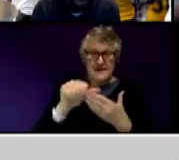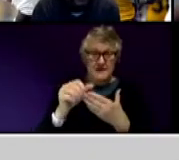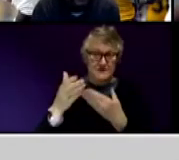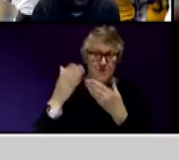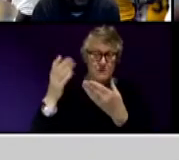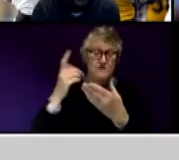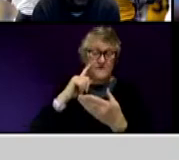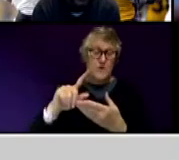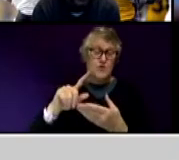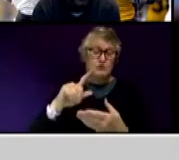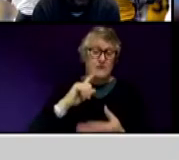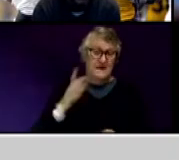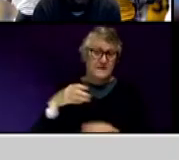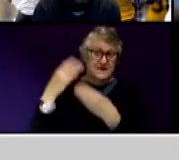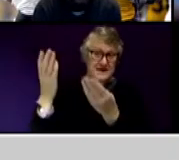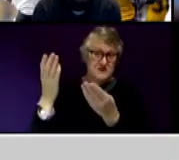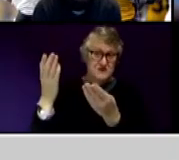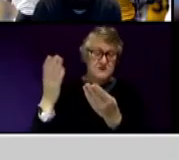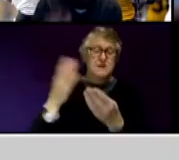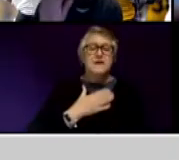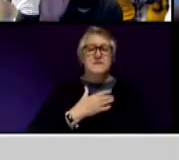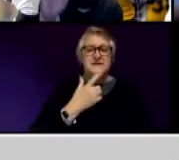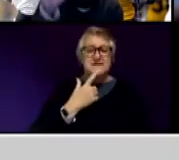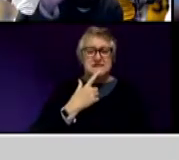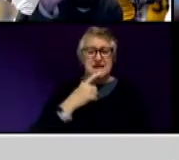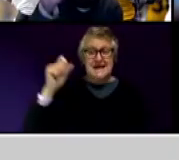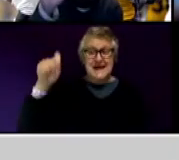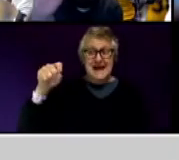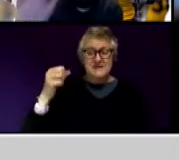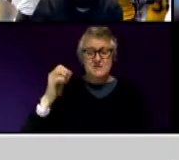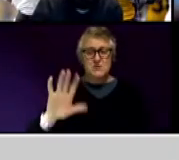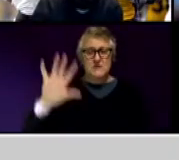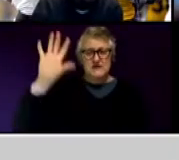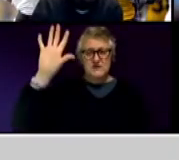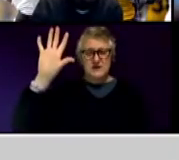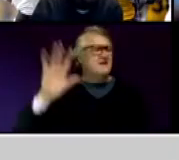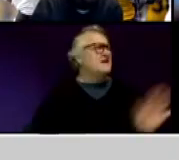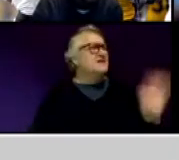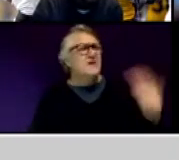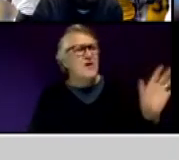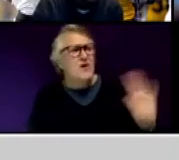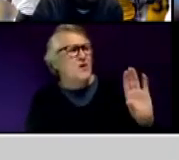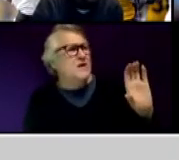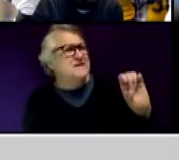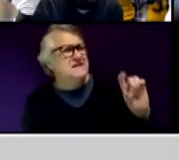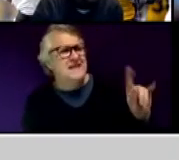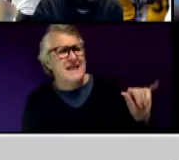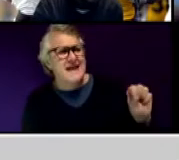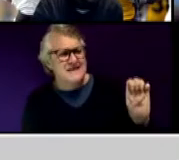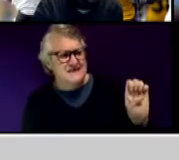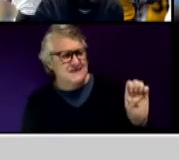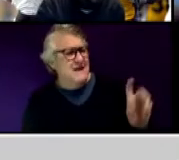by aye or raising your hand. No, Celeste, Theo usually goes one by one.